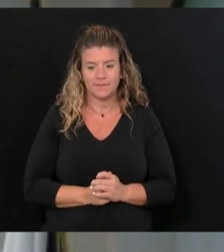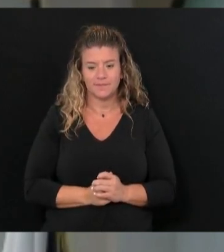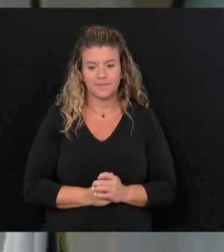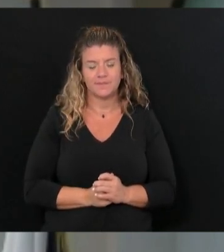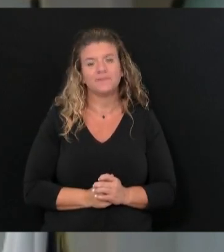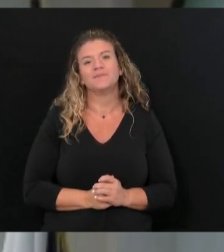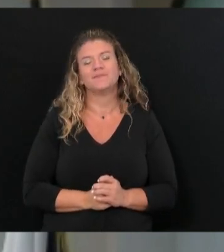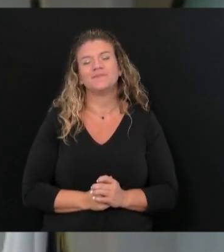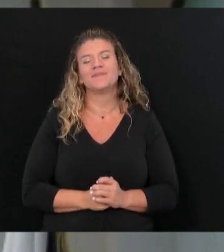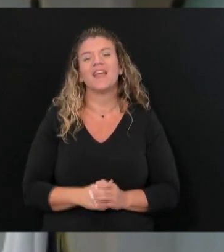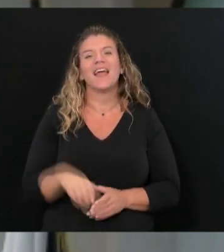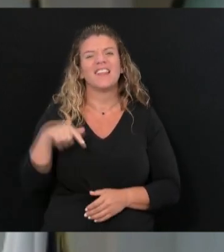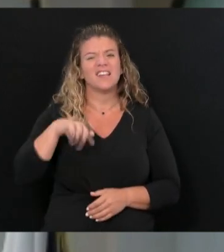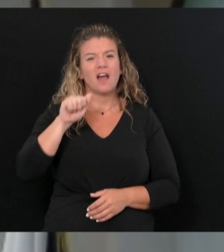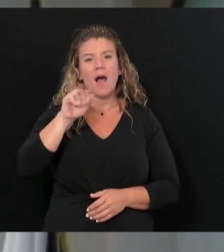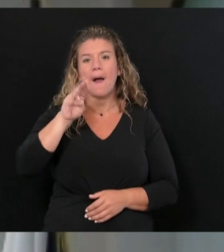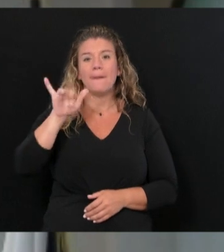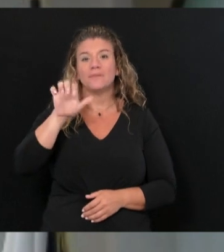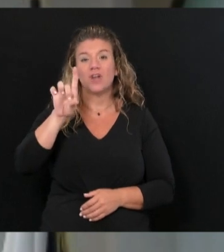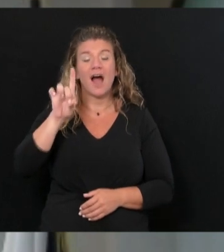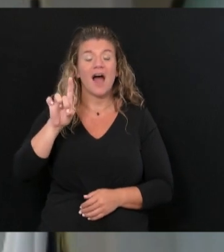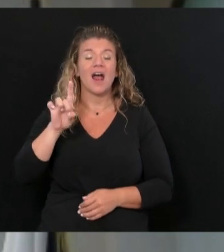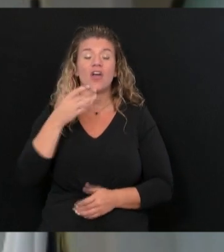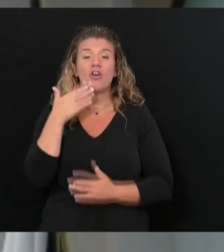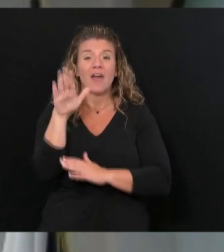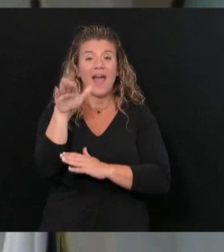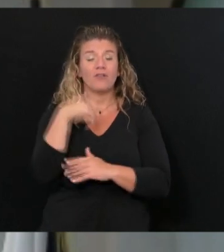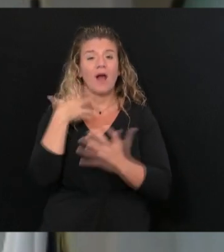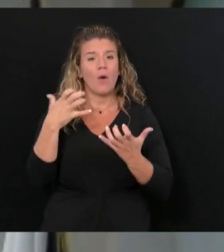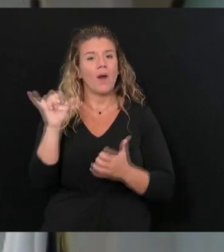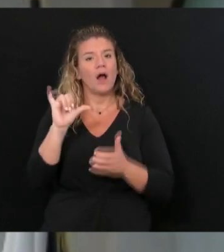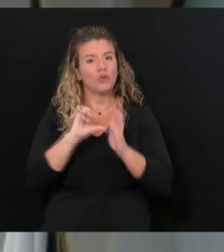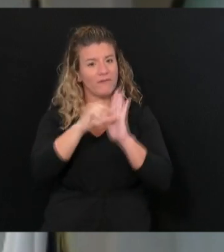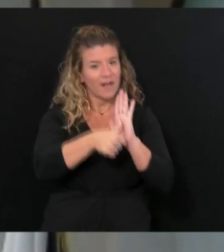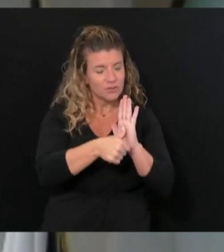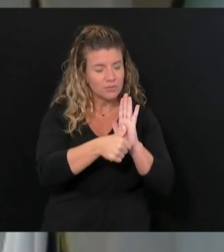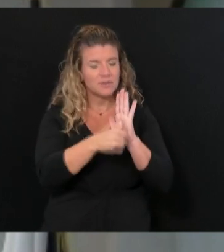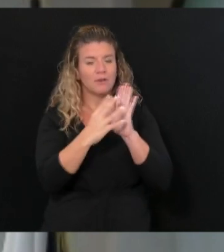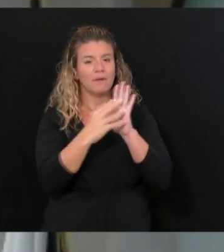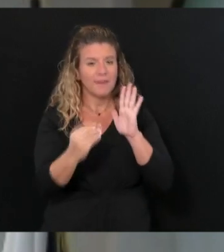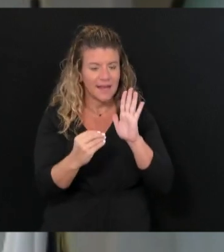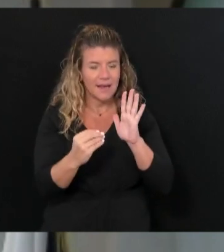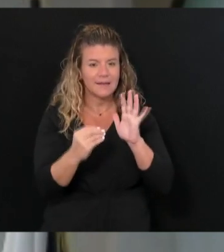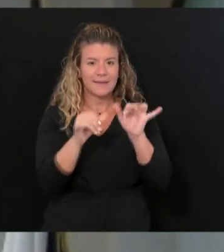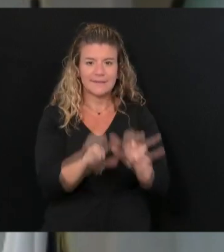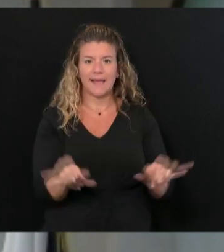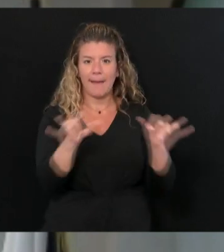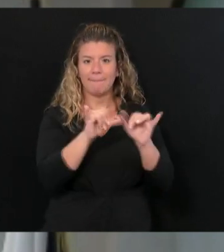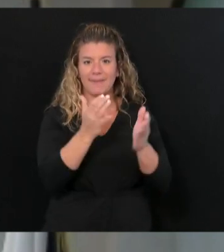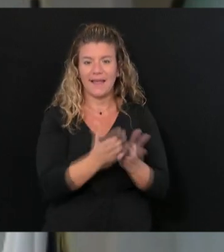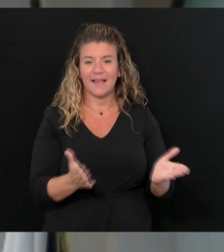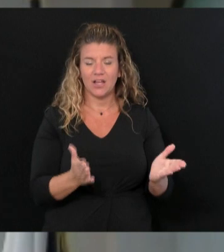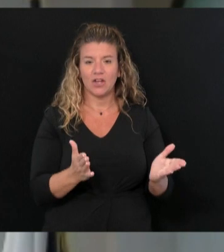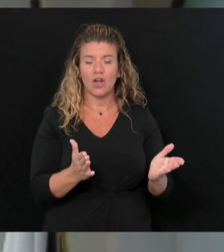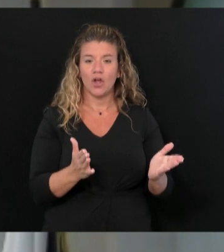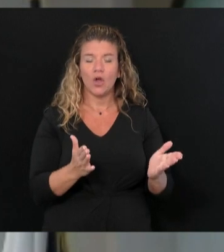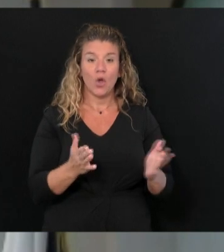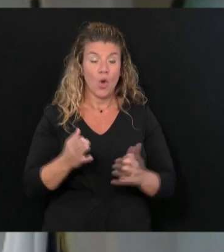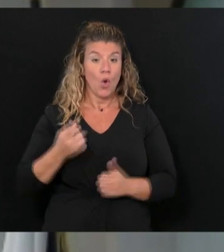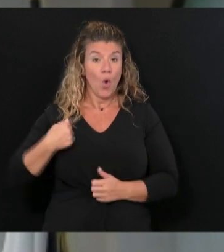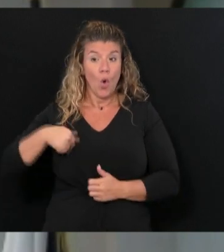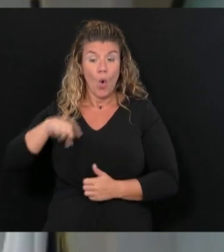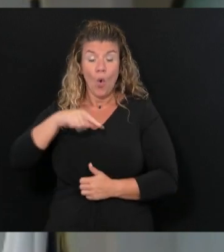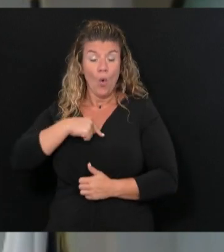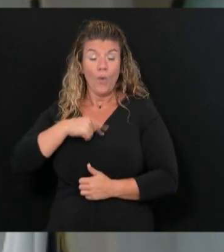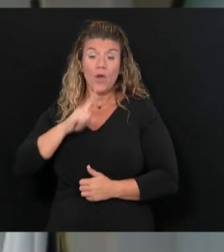Sure. Good afternoon. I also want to just reiterate and repeat some of the stuff that we said, that we do